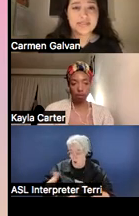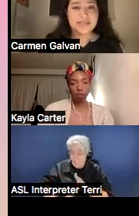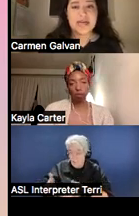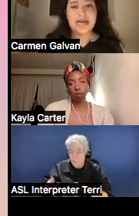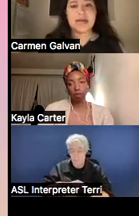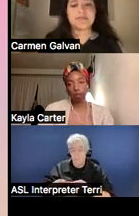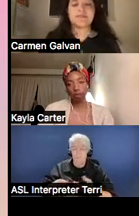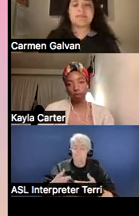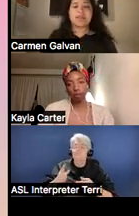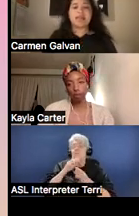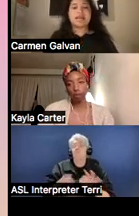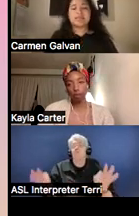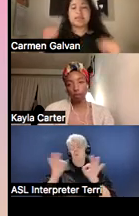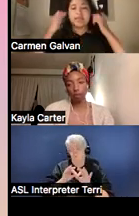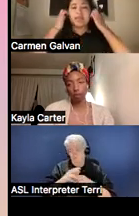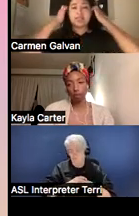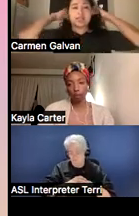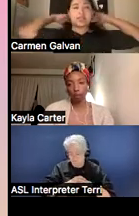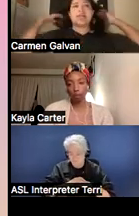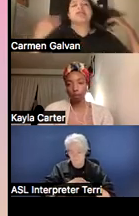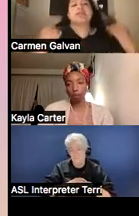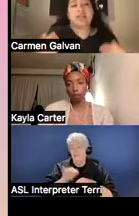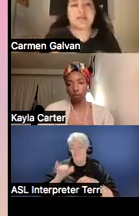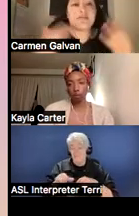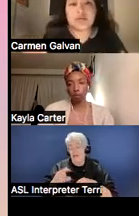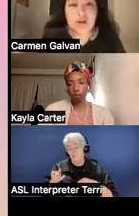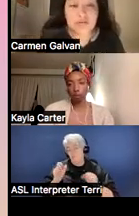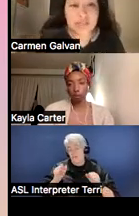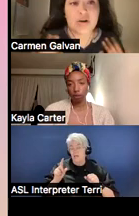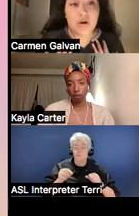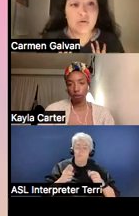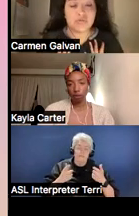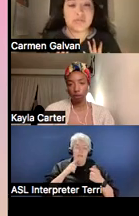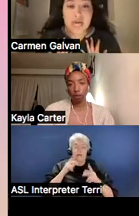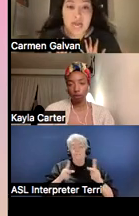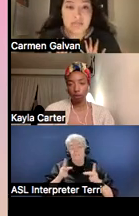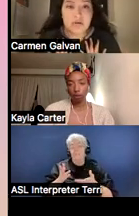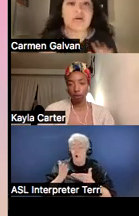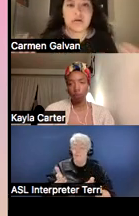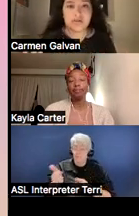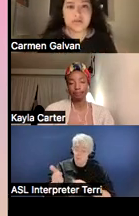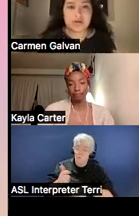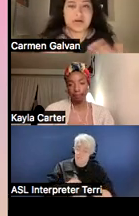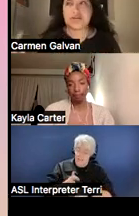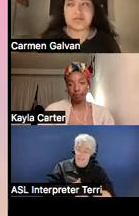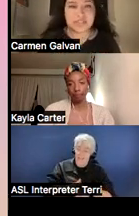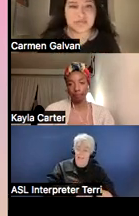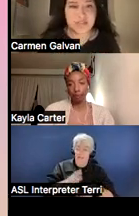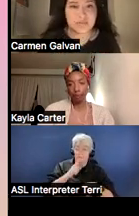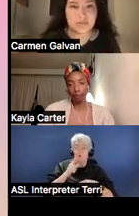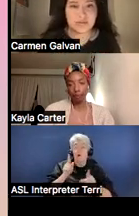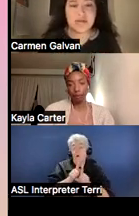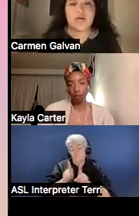important. That's something that you can do either like folks offering their own time, or also there are